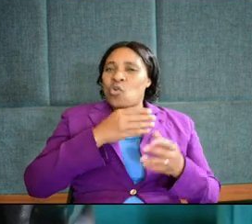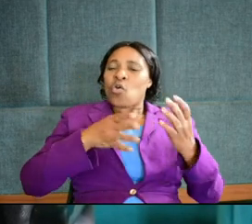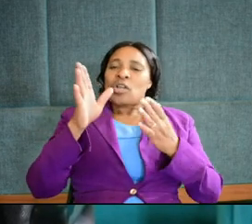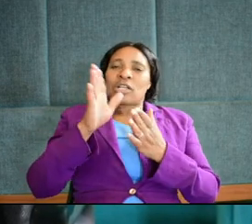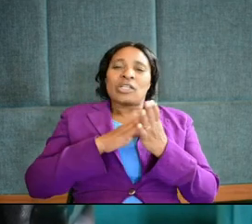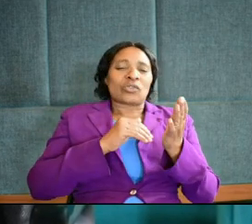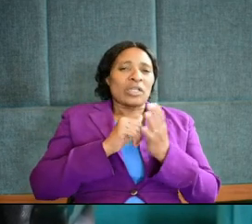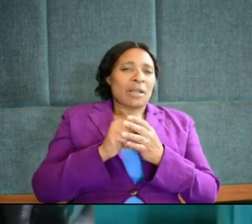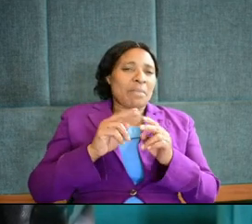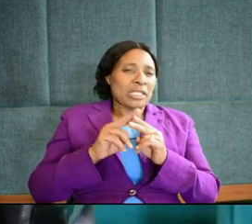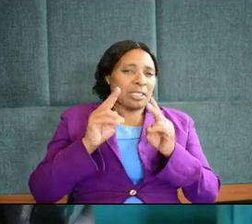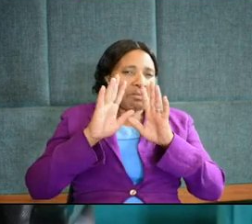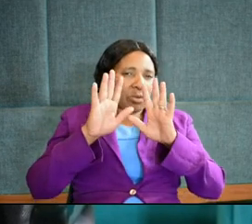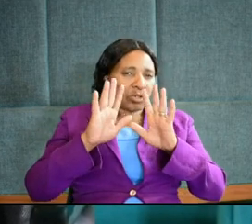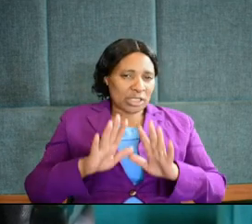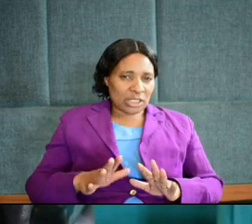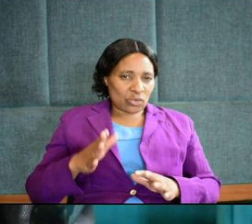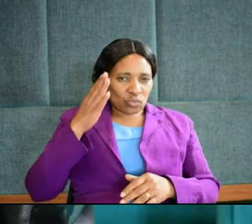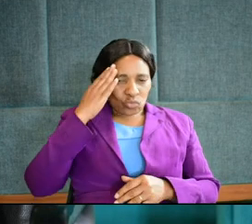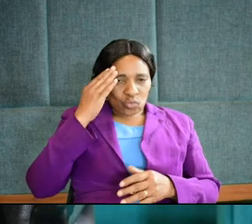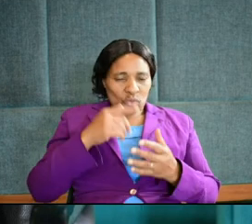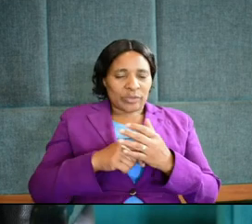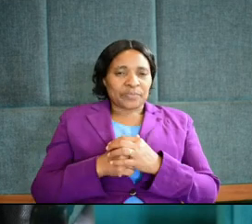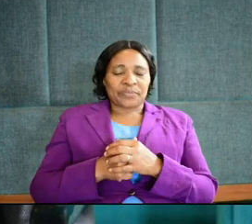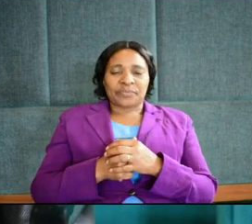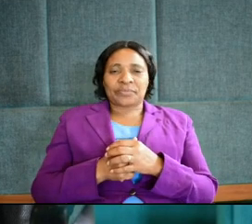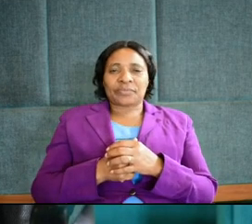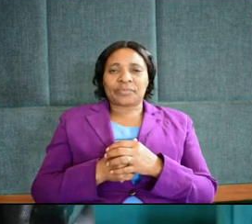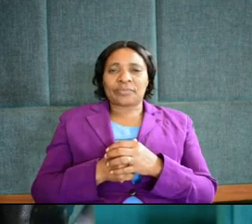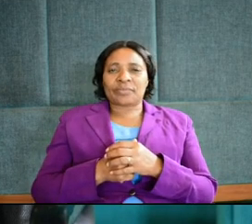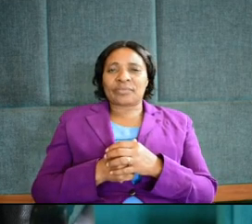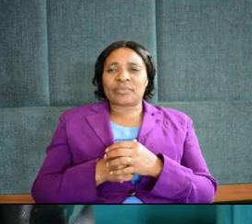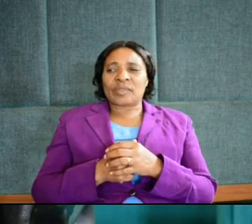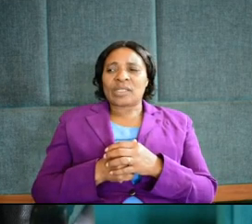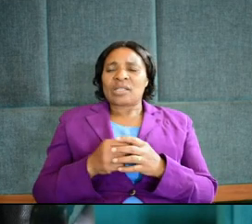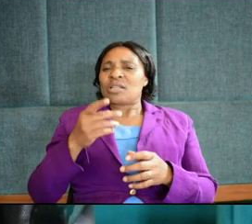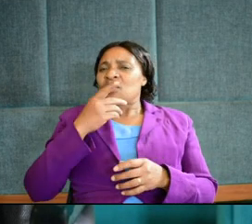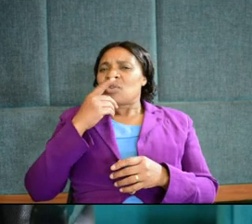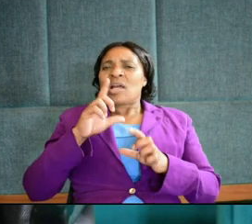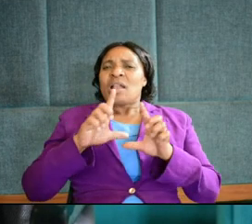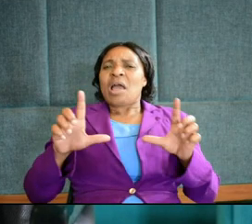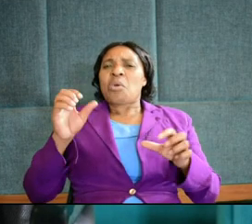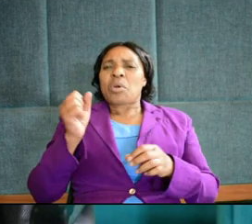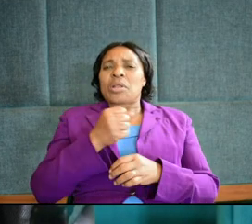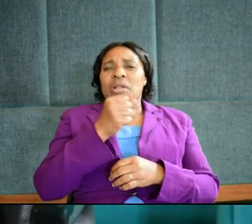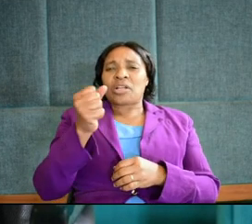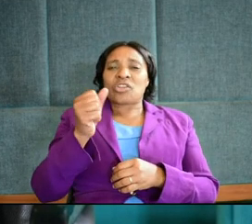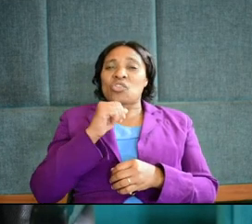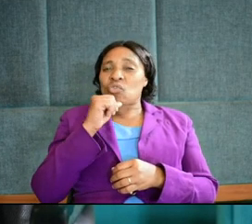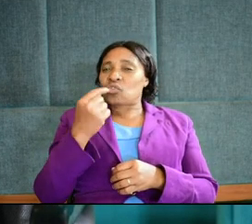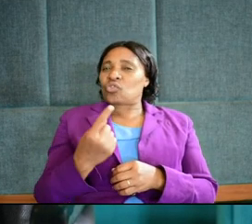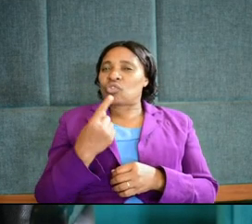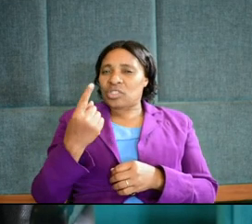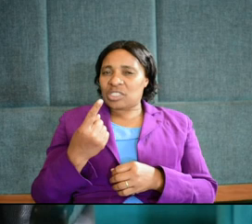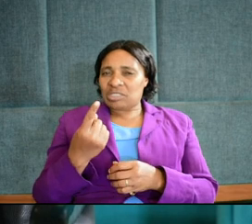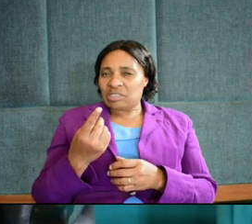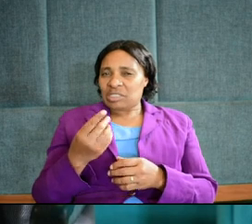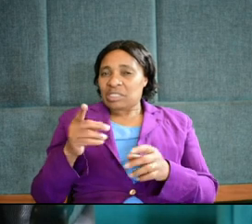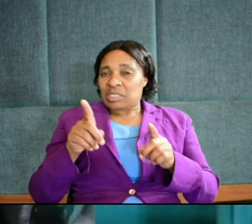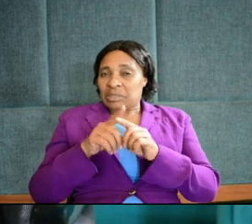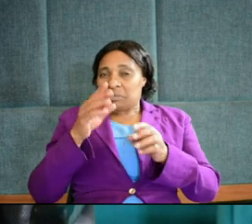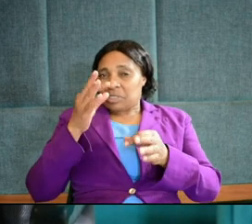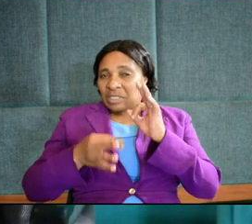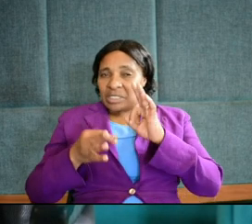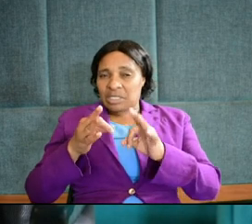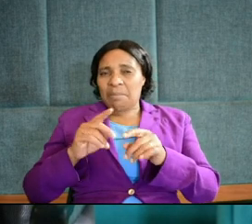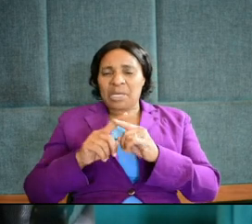But it's important to note that the wilderness wandering was not only ordained as a judgment, but